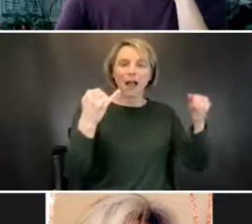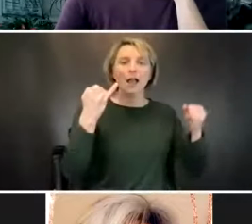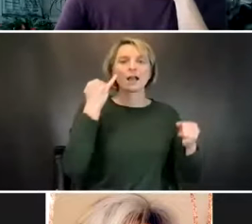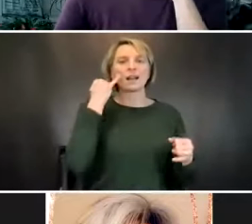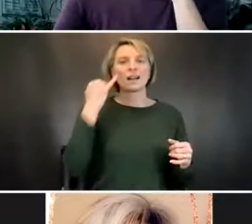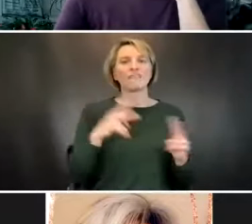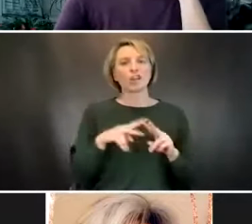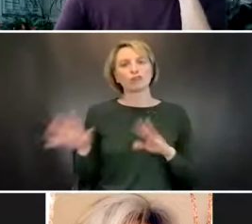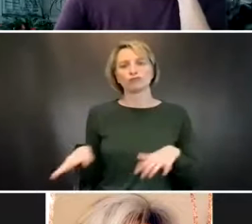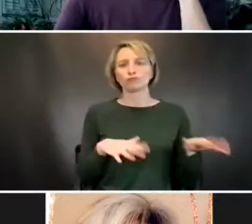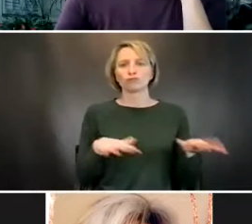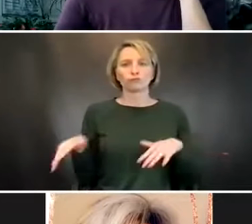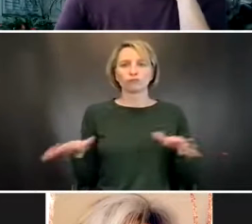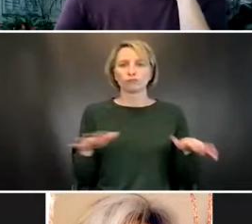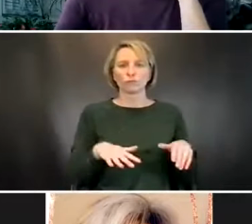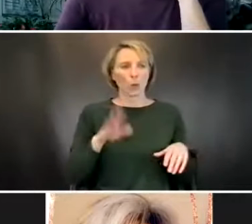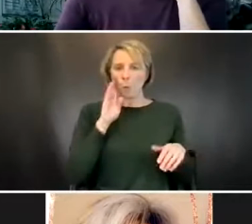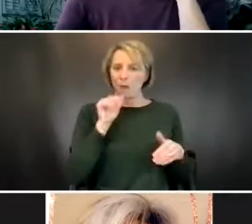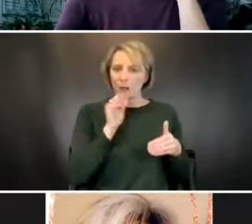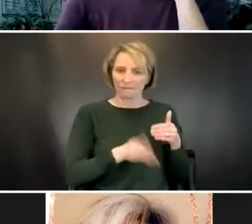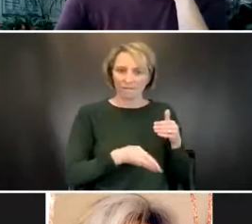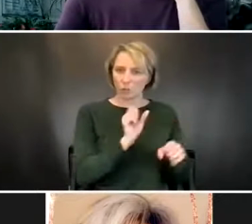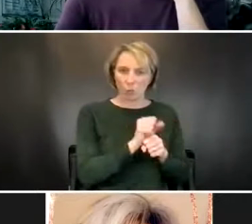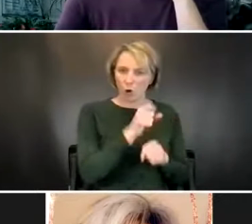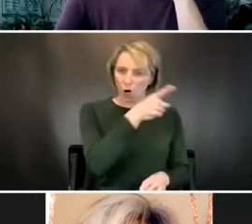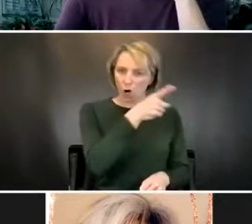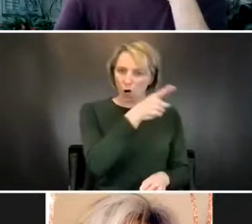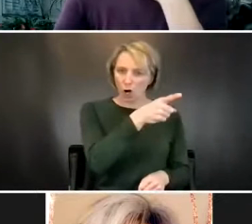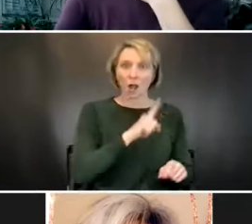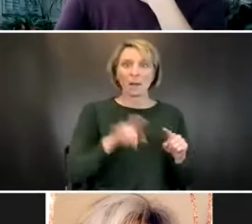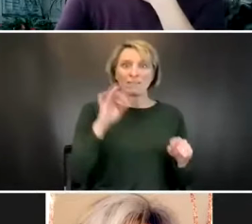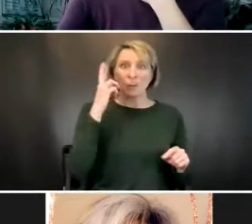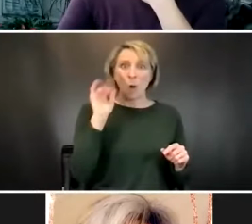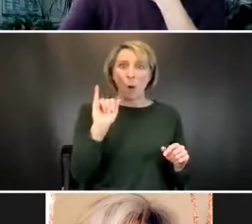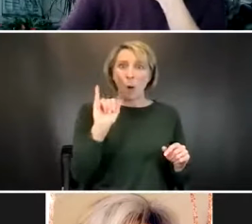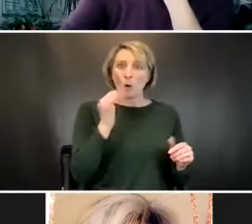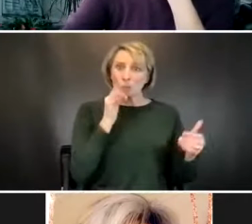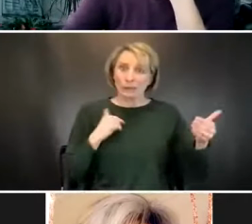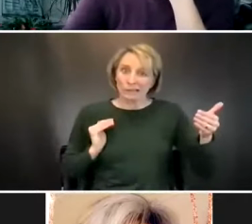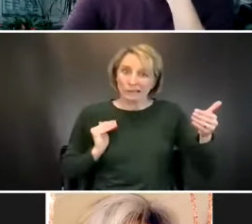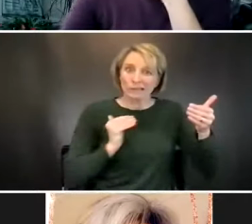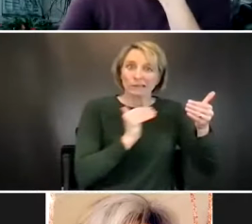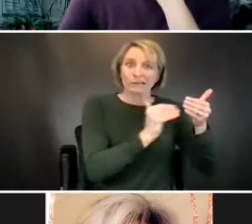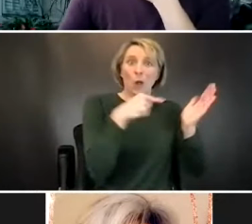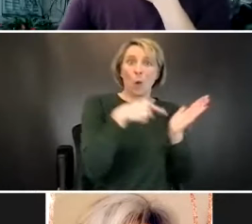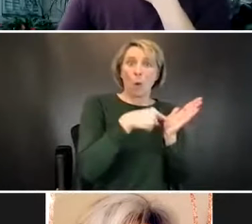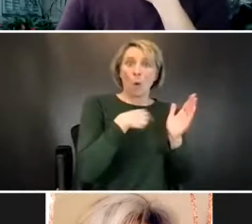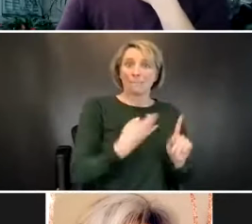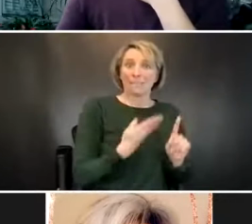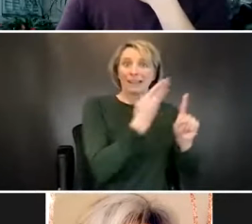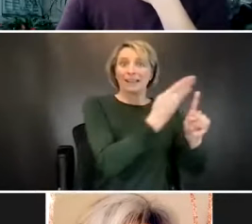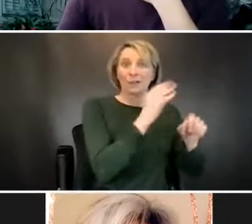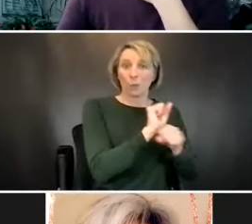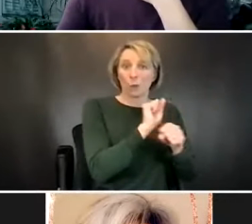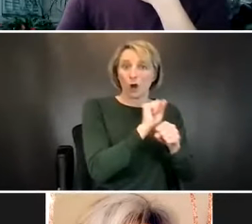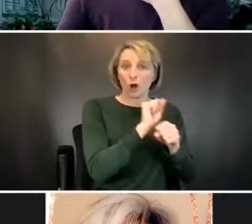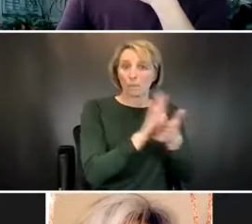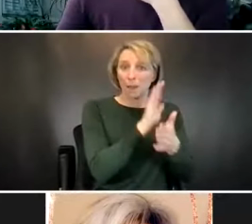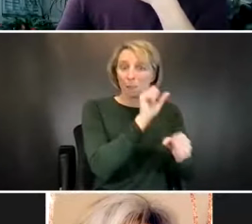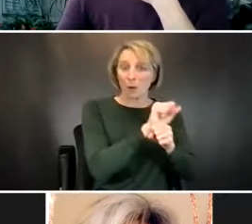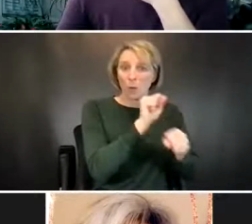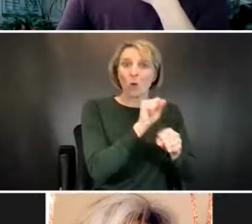about it, you're not going to get the work done. But if you start to realize, oh my God, the deadline is coming up, and you feel that little bit of stress, that does help you get the